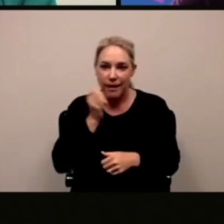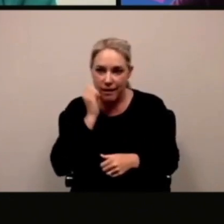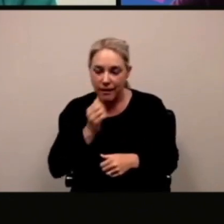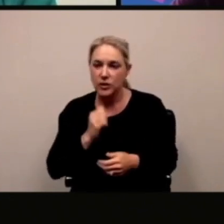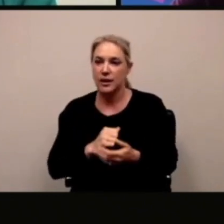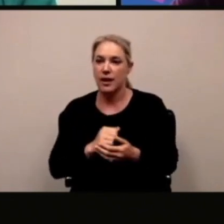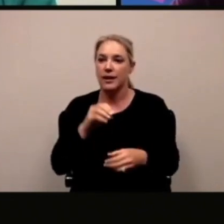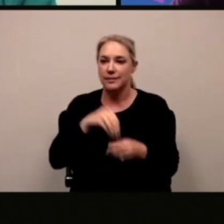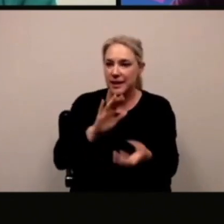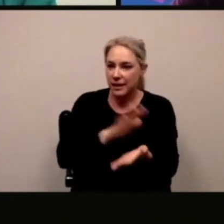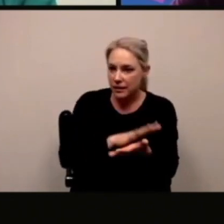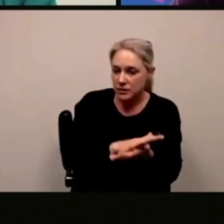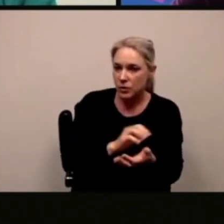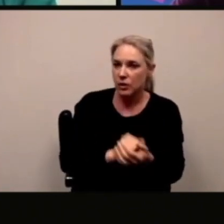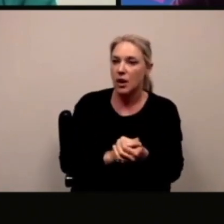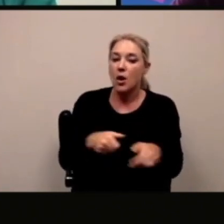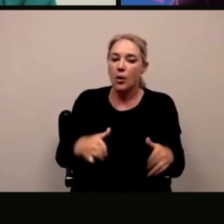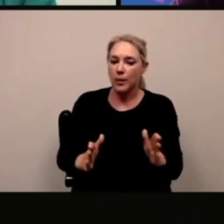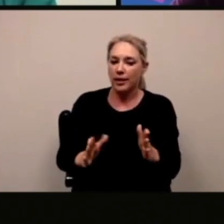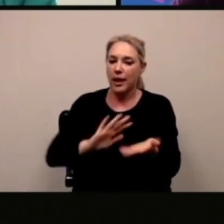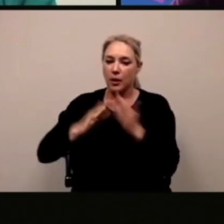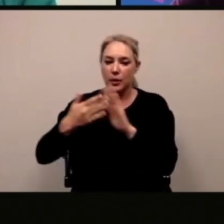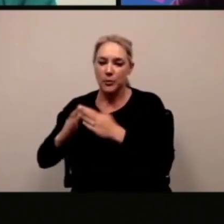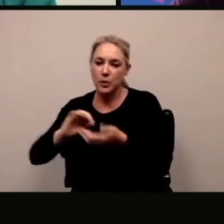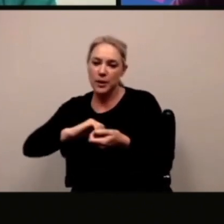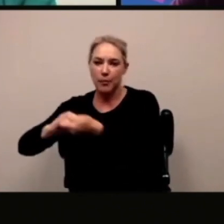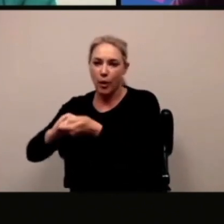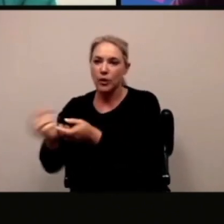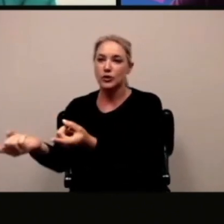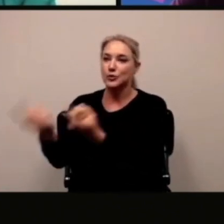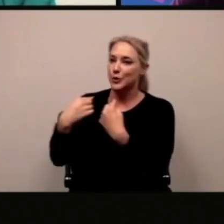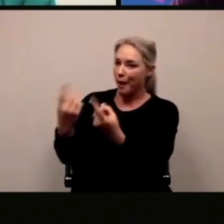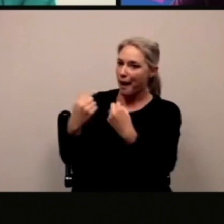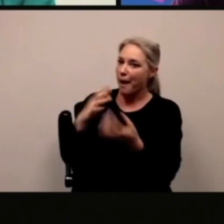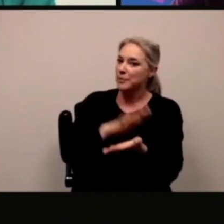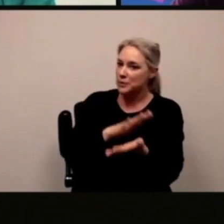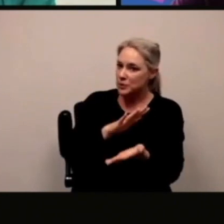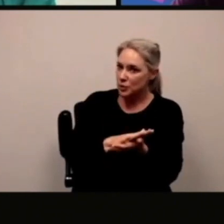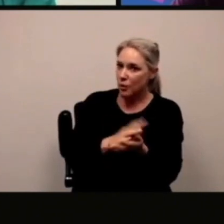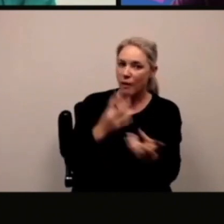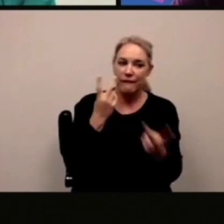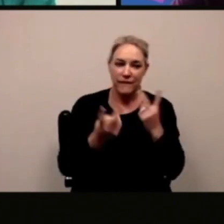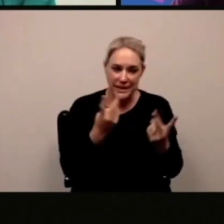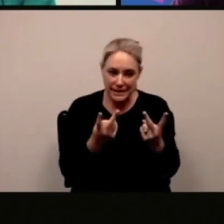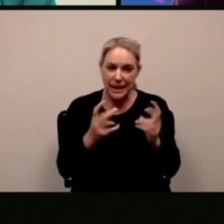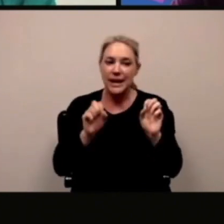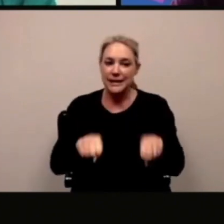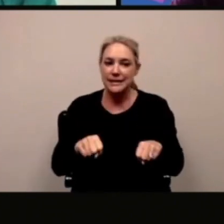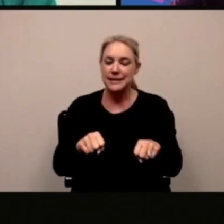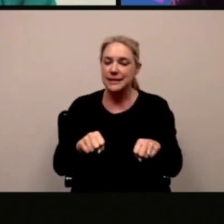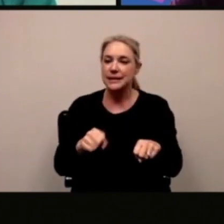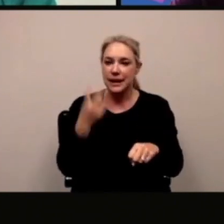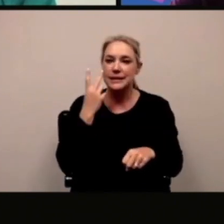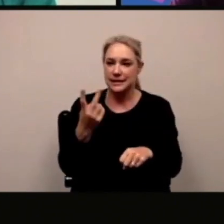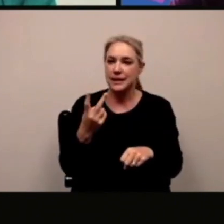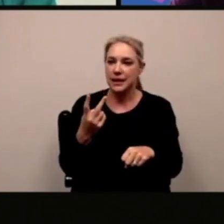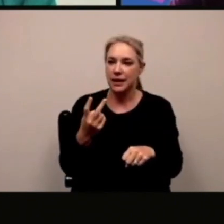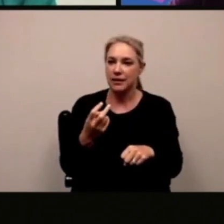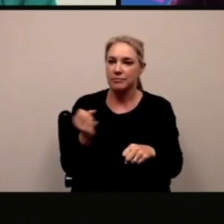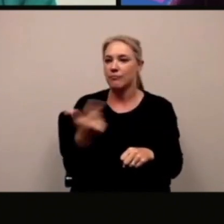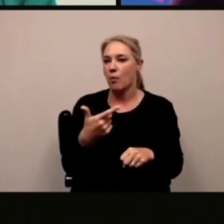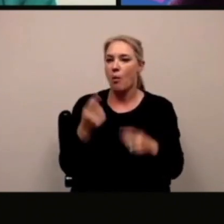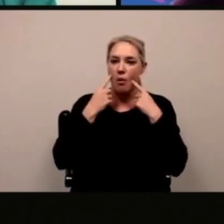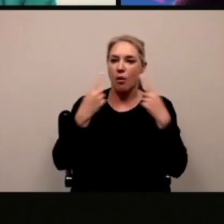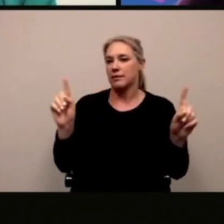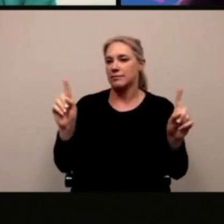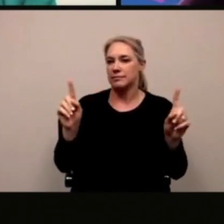open house, or when we're celebrating Computer Science Week. All this said, we did these things not only like, we didn't do this overnight. It